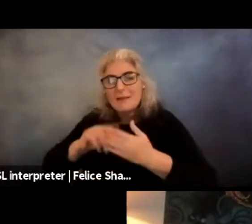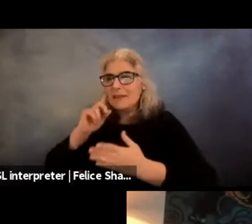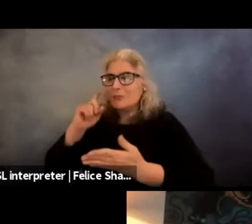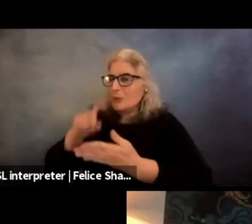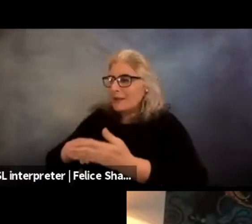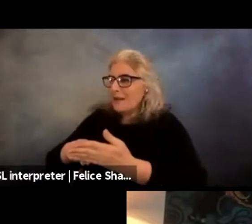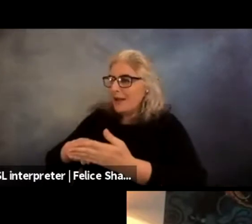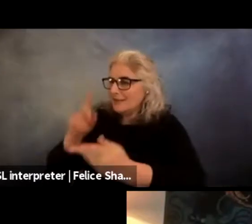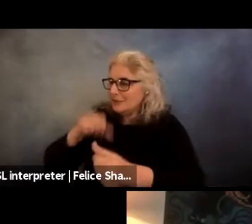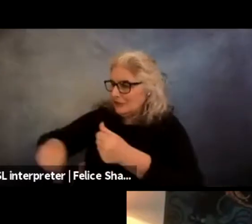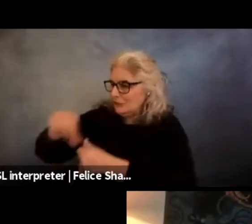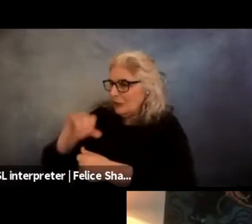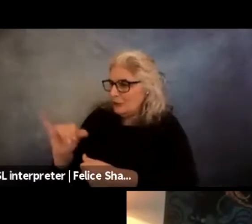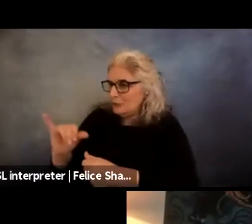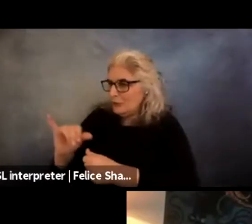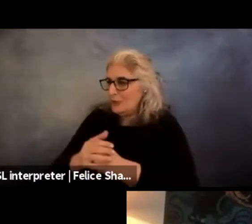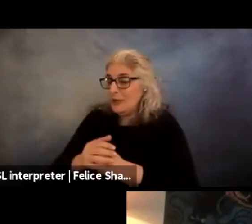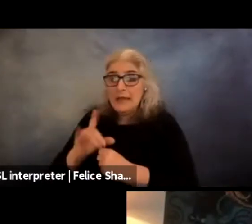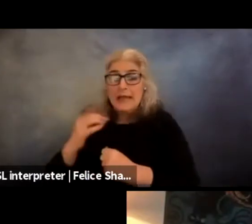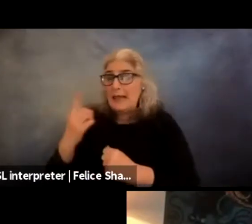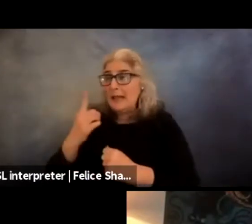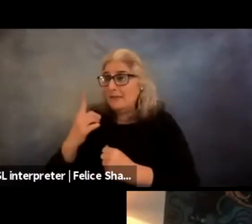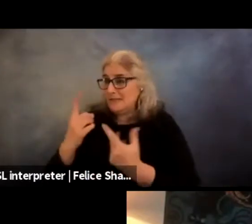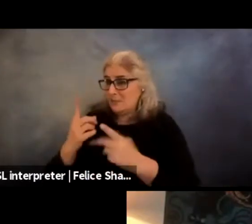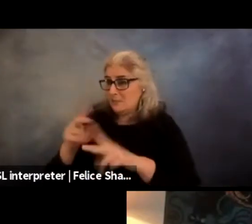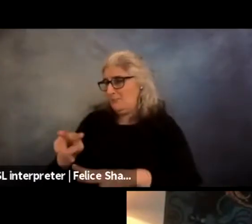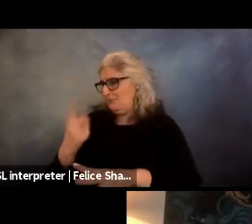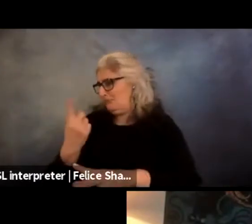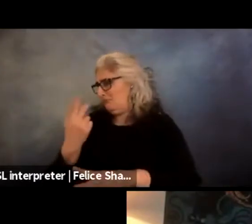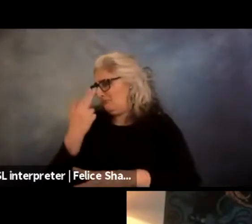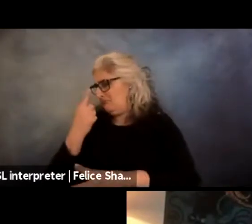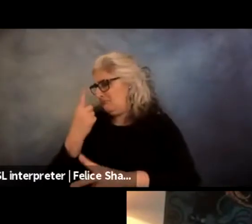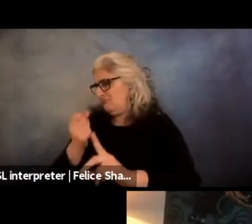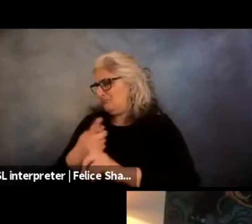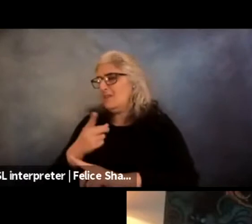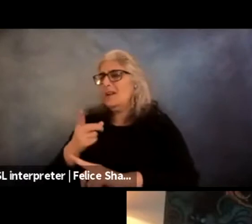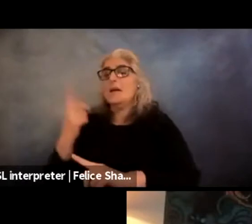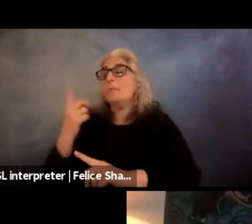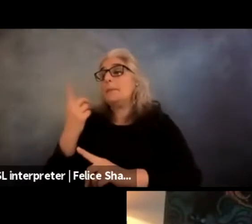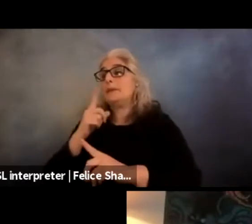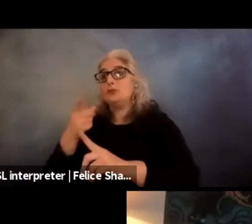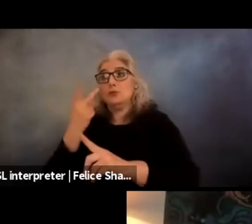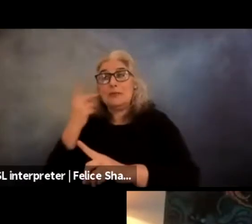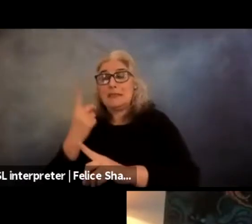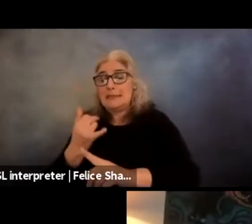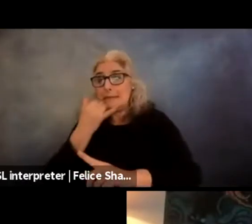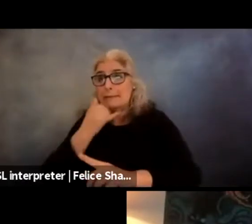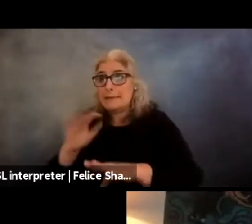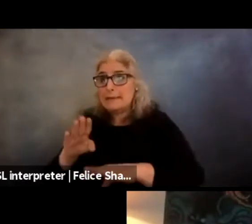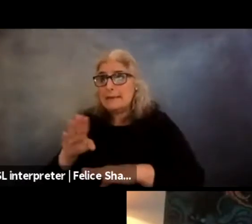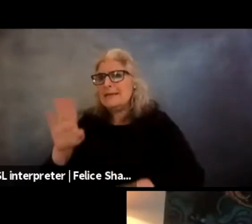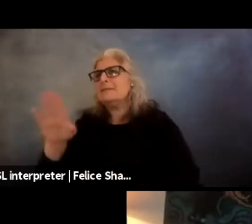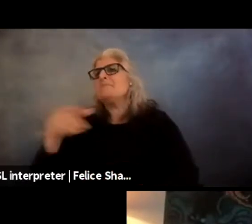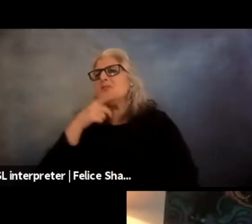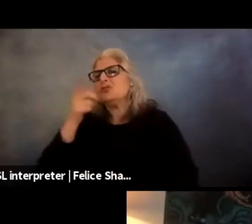if something goes off, someone say, hey, you shouldn't do this. If they, if it doesn't end up